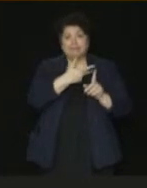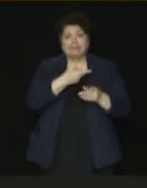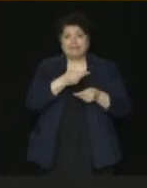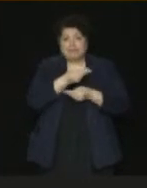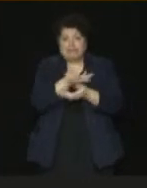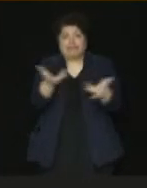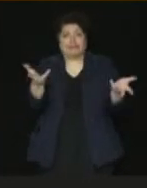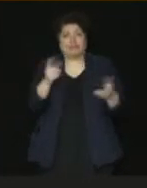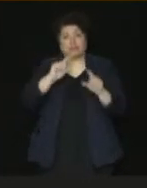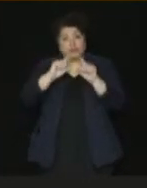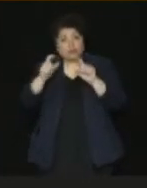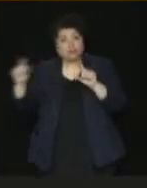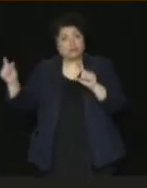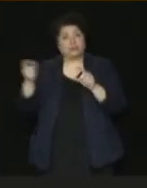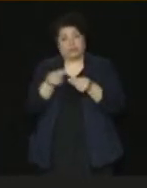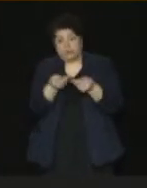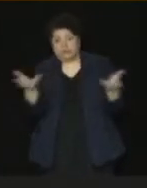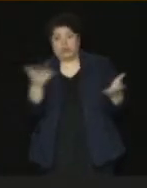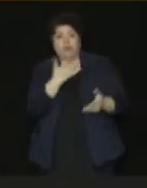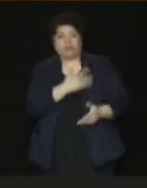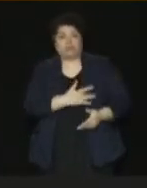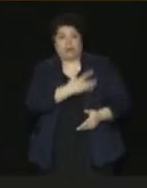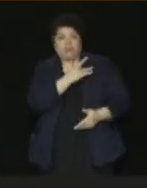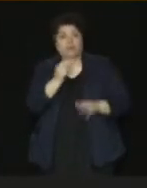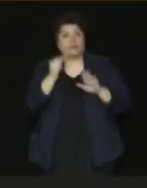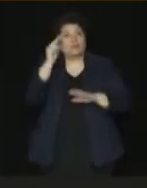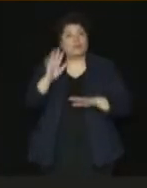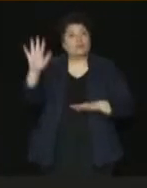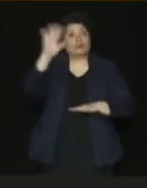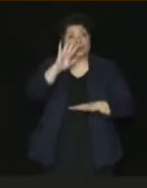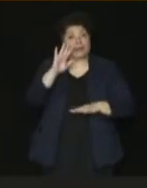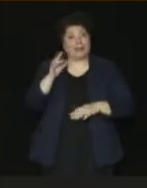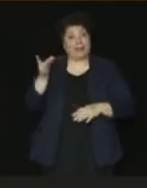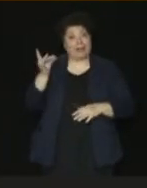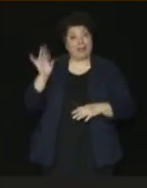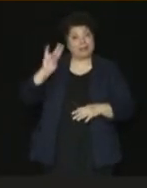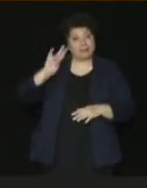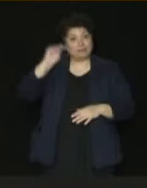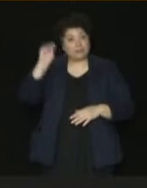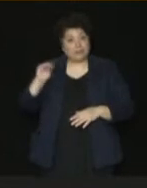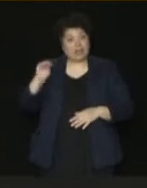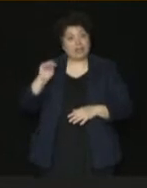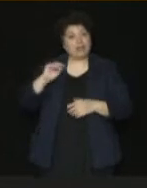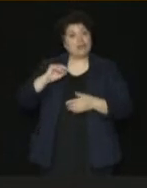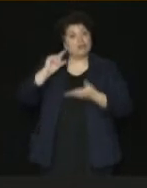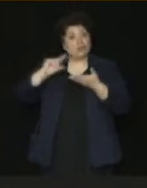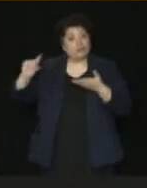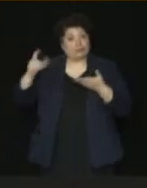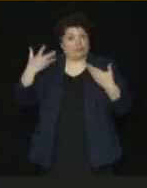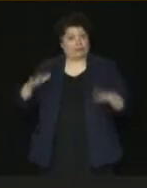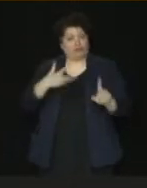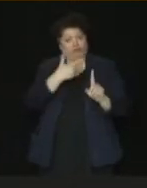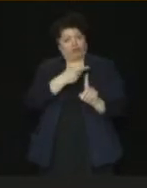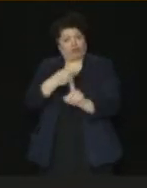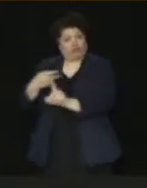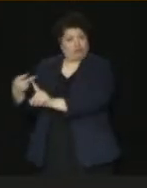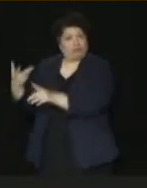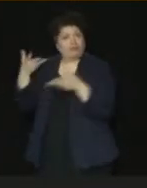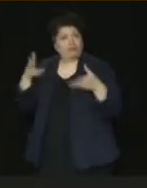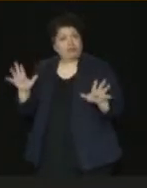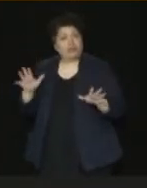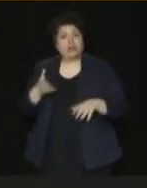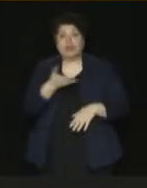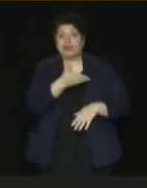to the provinces and territories, and nearly 87% of these doses have been administered. The most